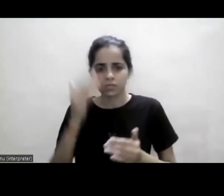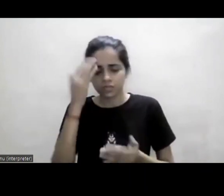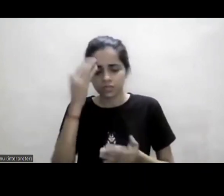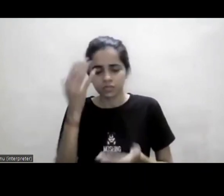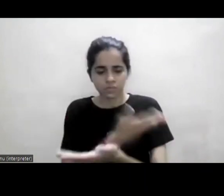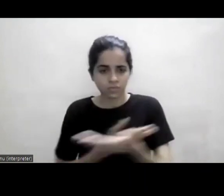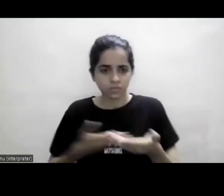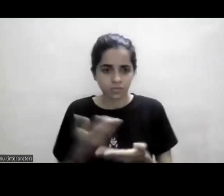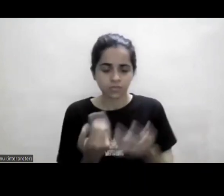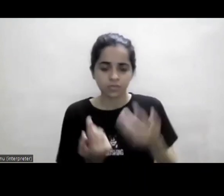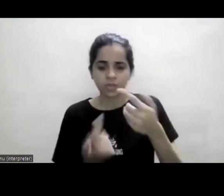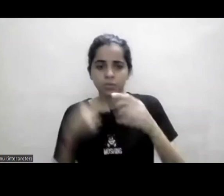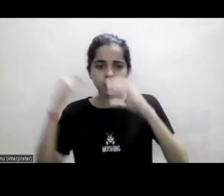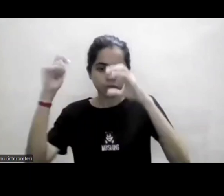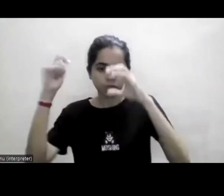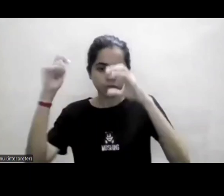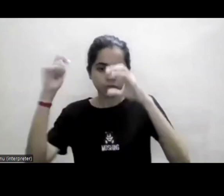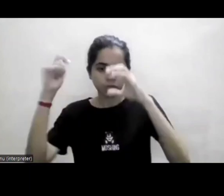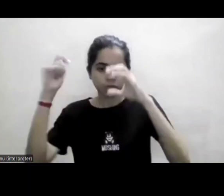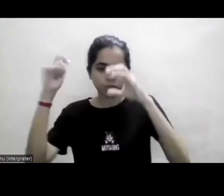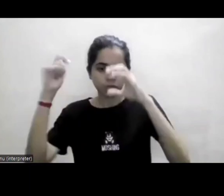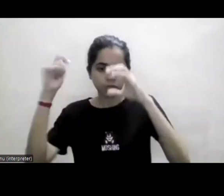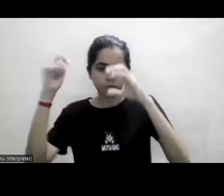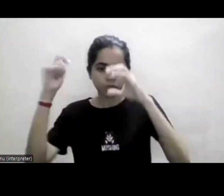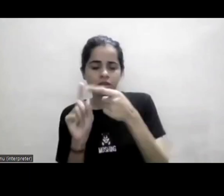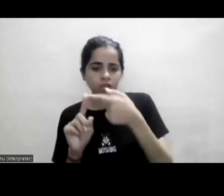discussing Tare Zameen Par and how